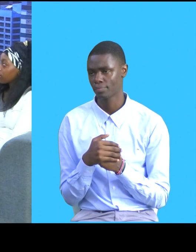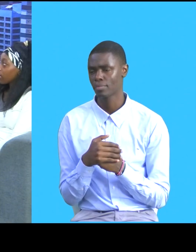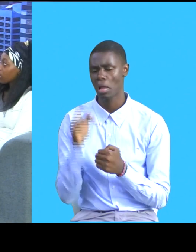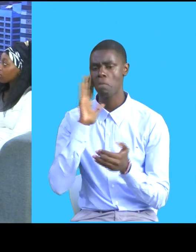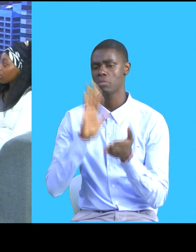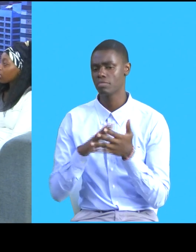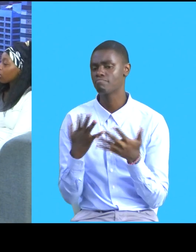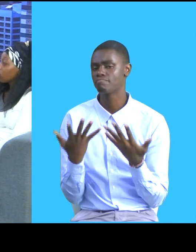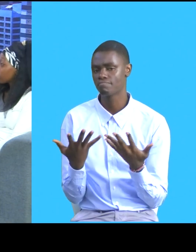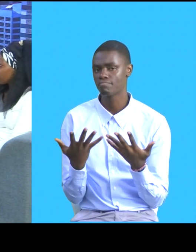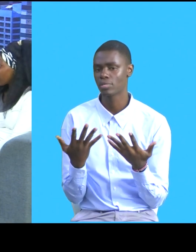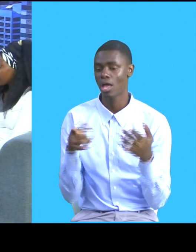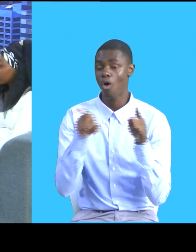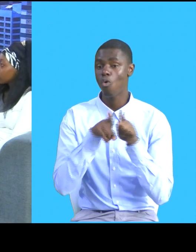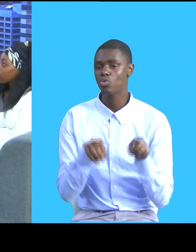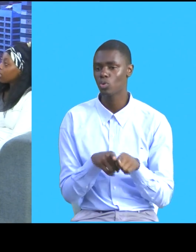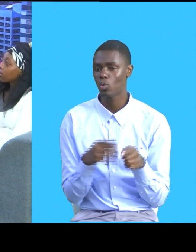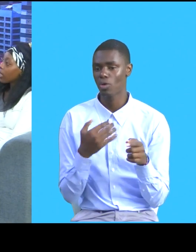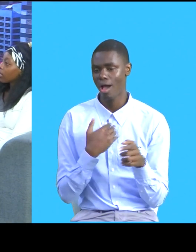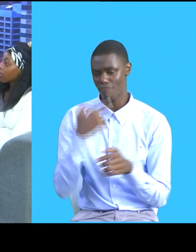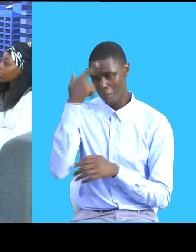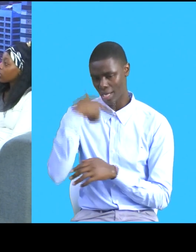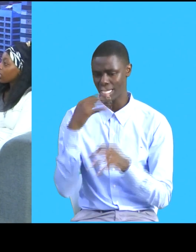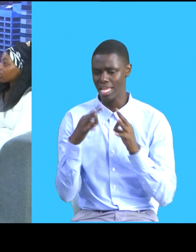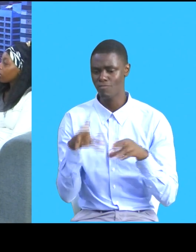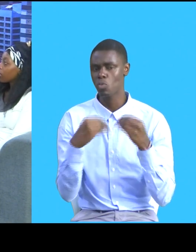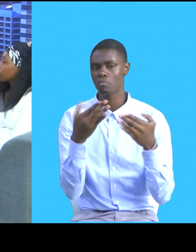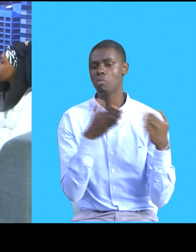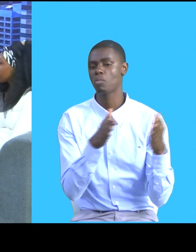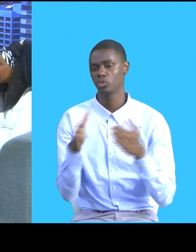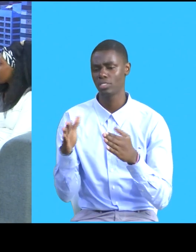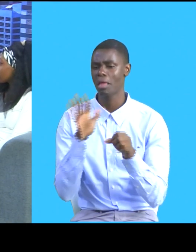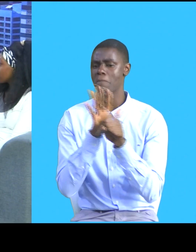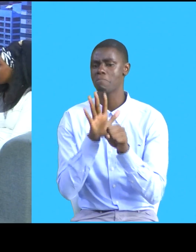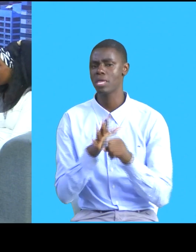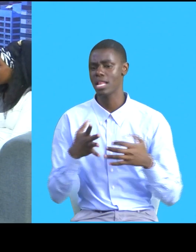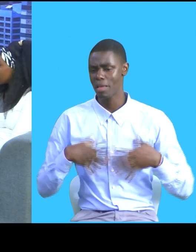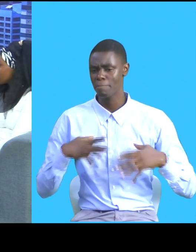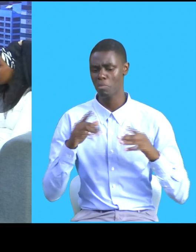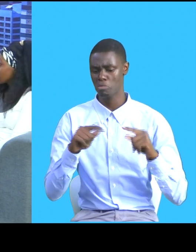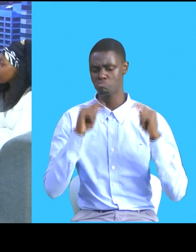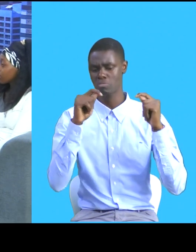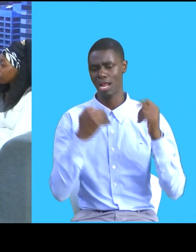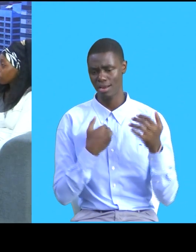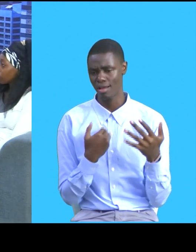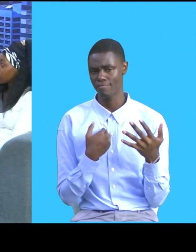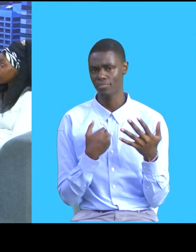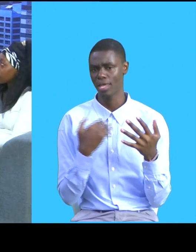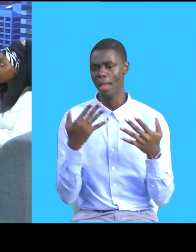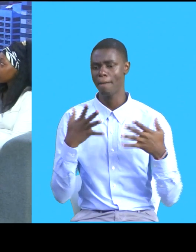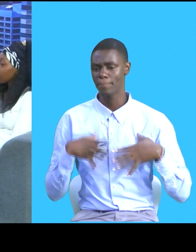believe that if also the blind, if they are given a chance, I believe majority they are very talented. People